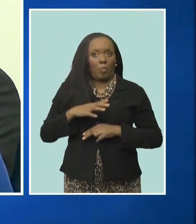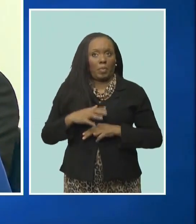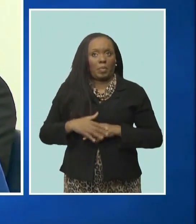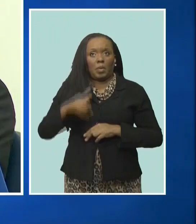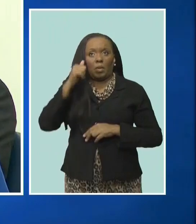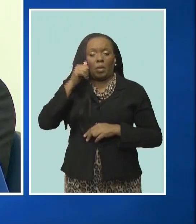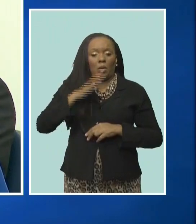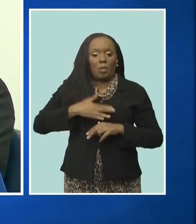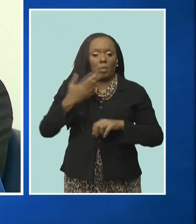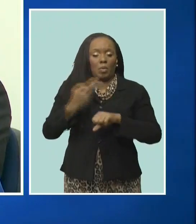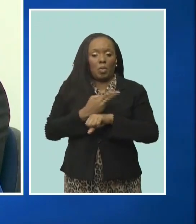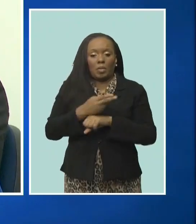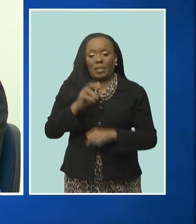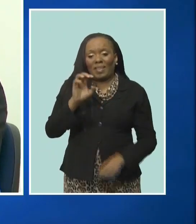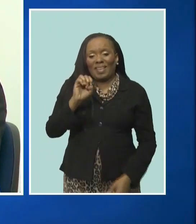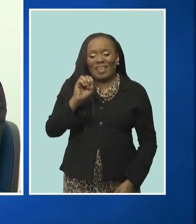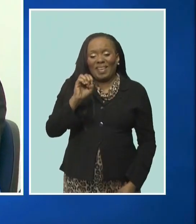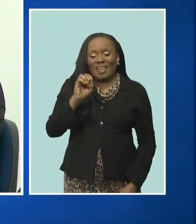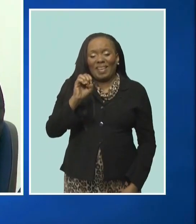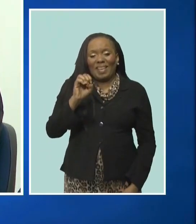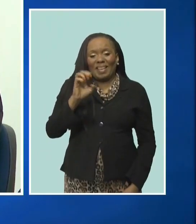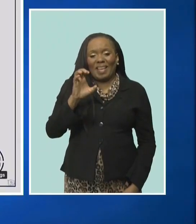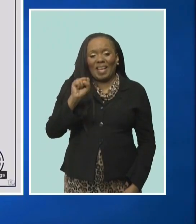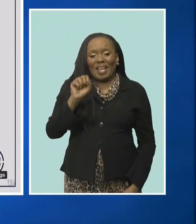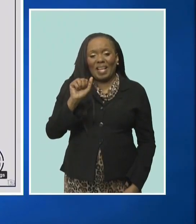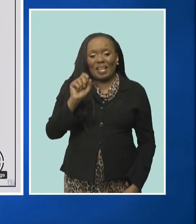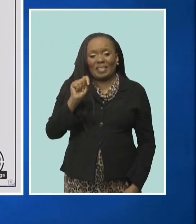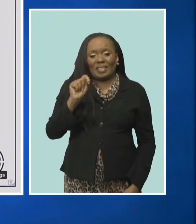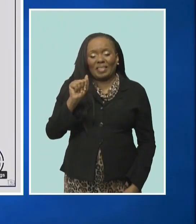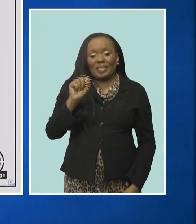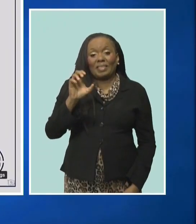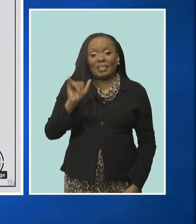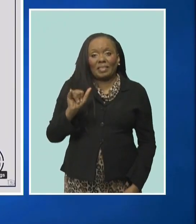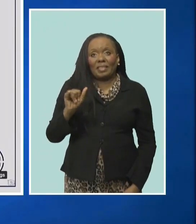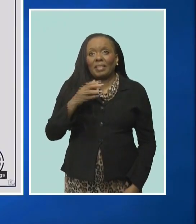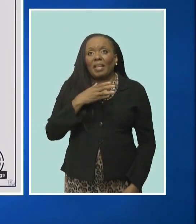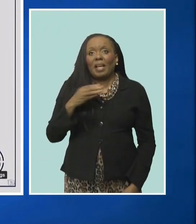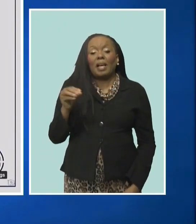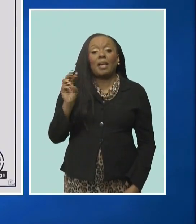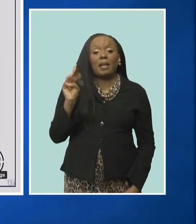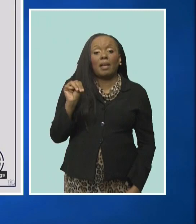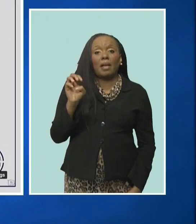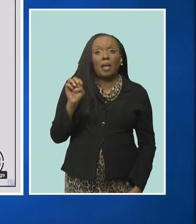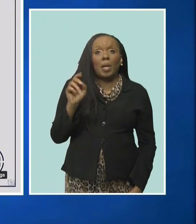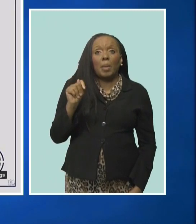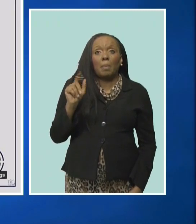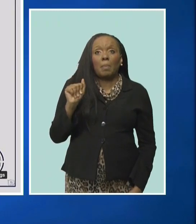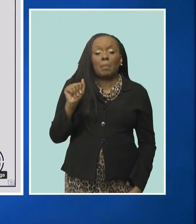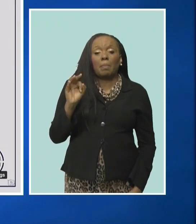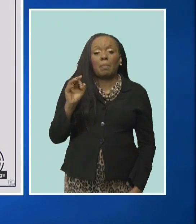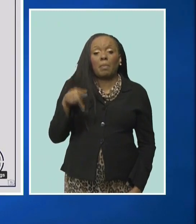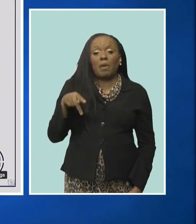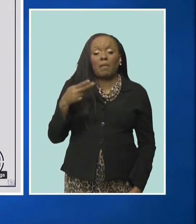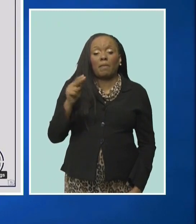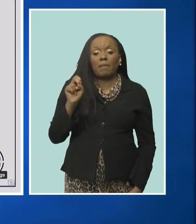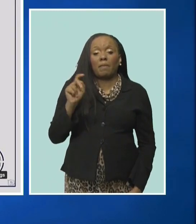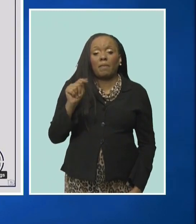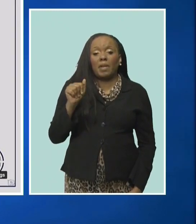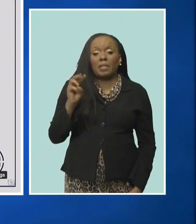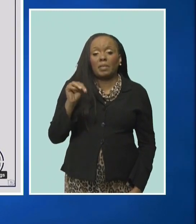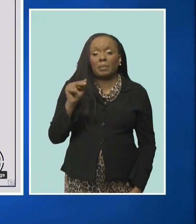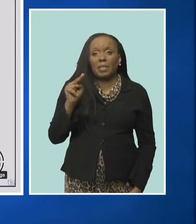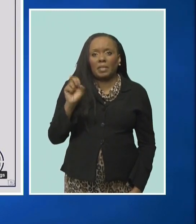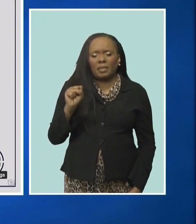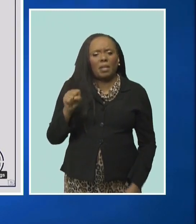and methamphetamine noted as emerging drugs. And she has made several recommendations to step up the fight against